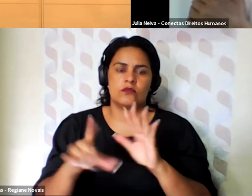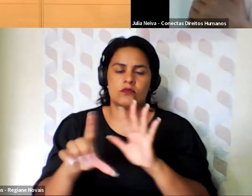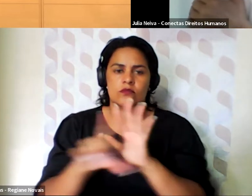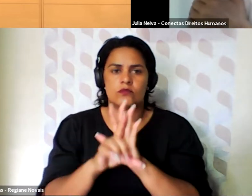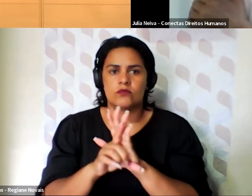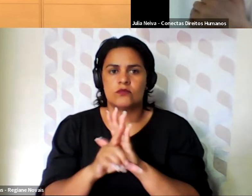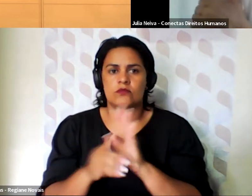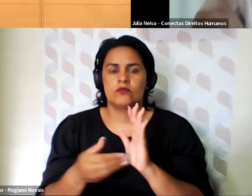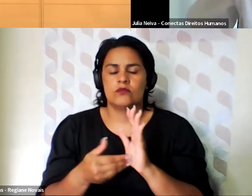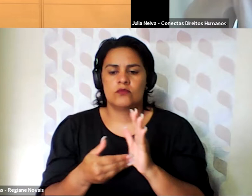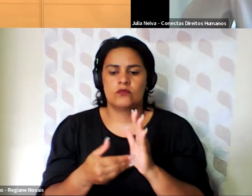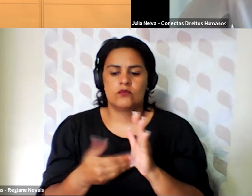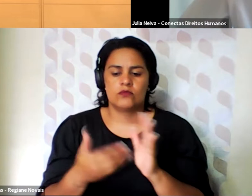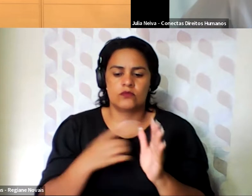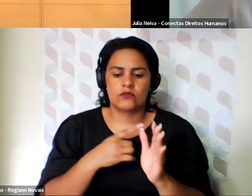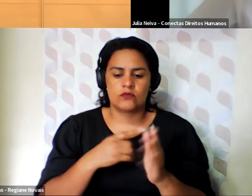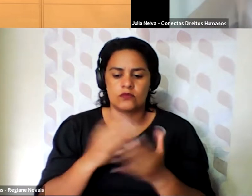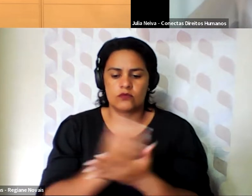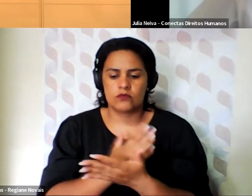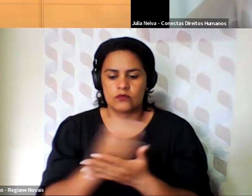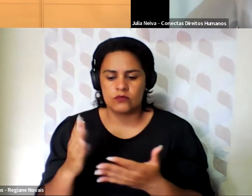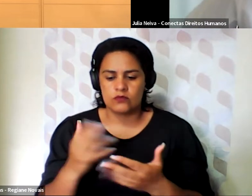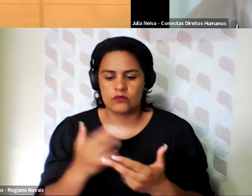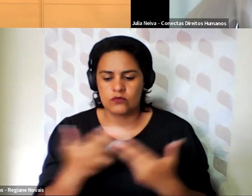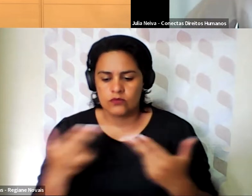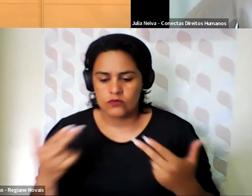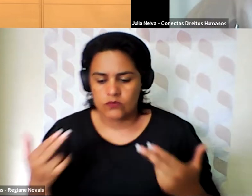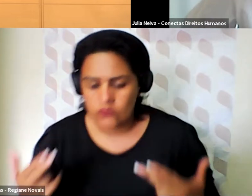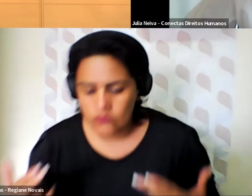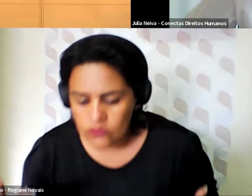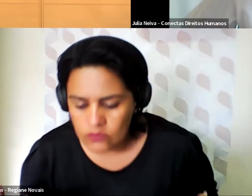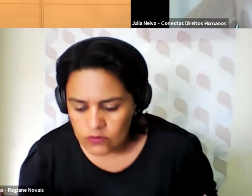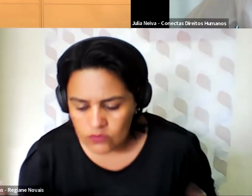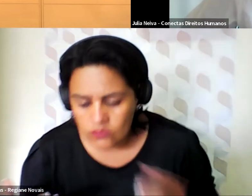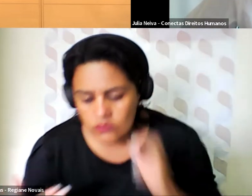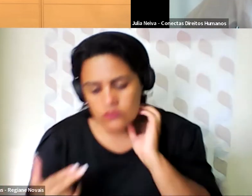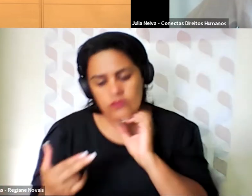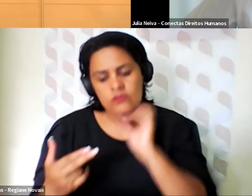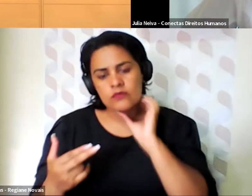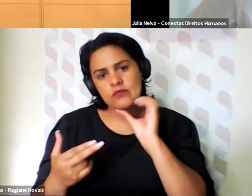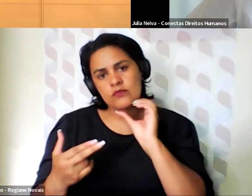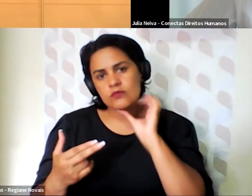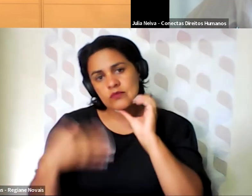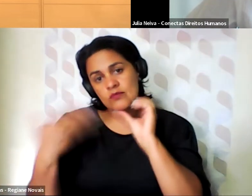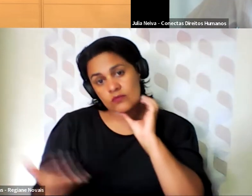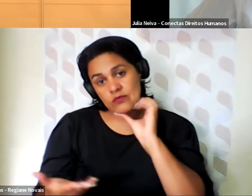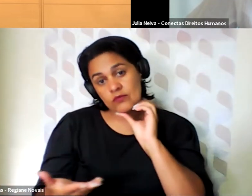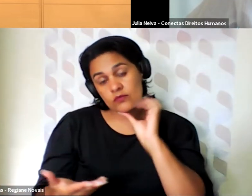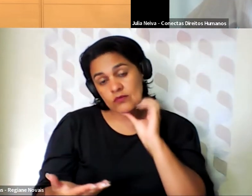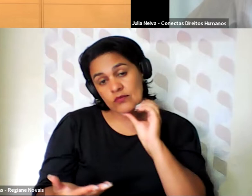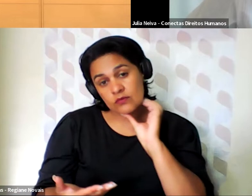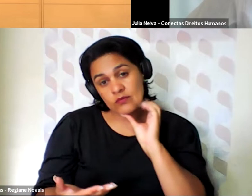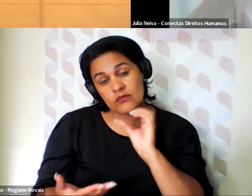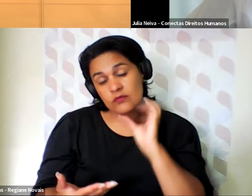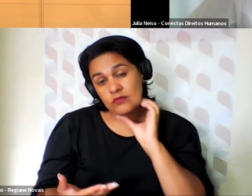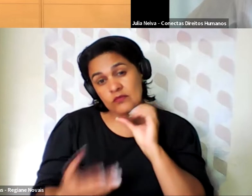those recommendations. So I cannot say that from the perspectives of the OECD and the members it's 100%